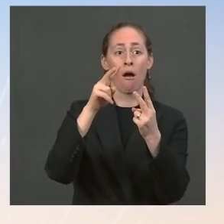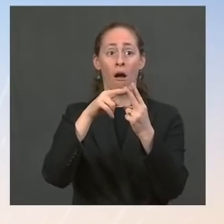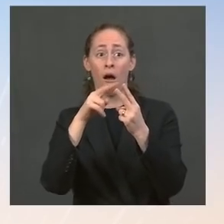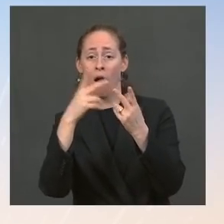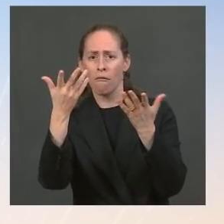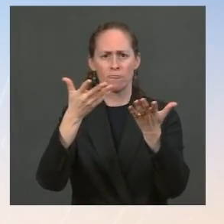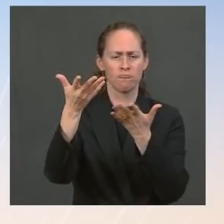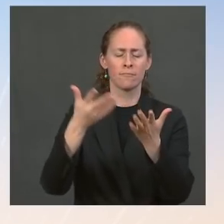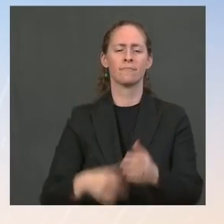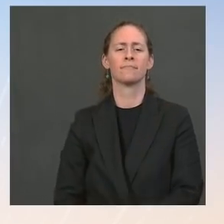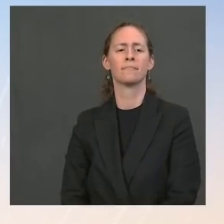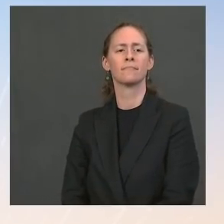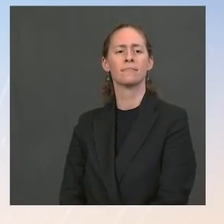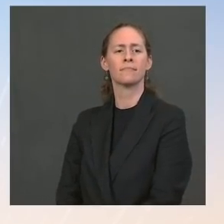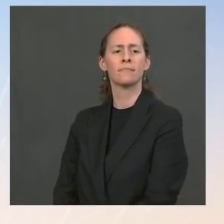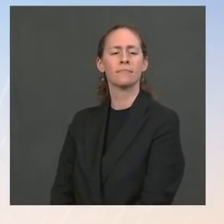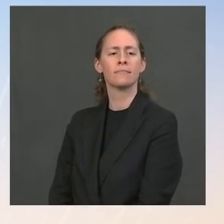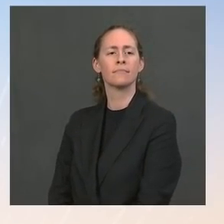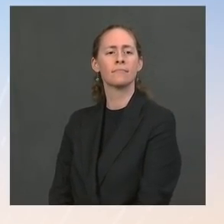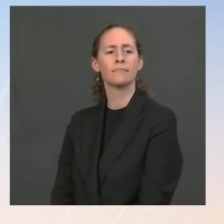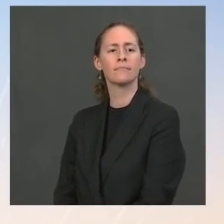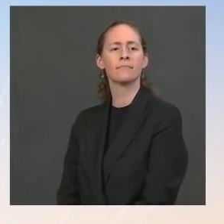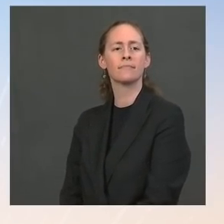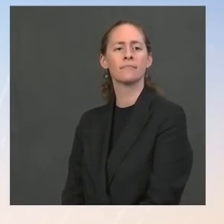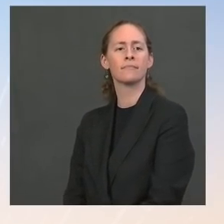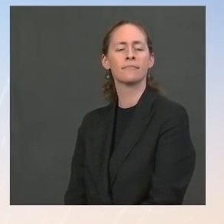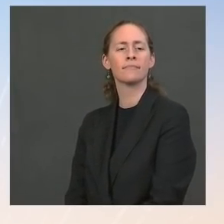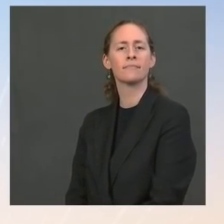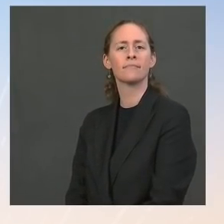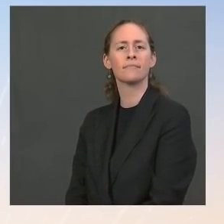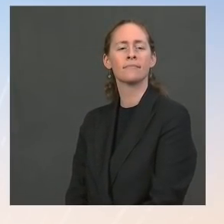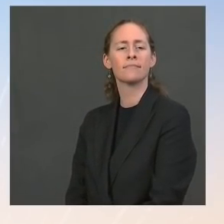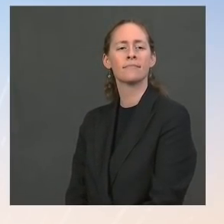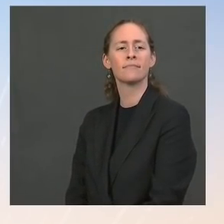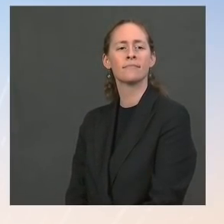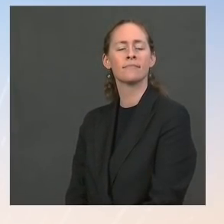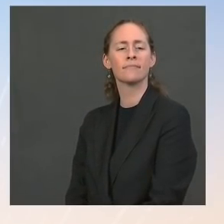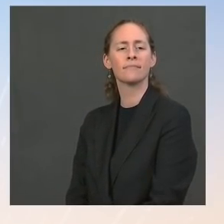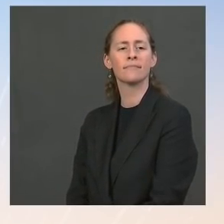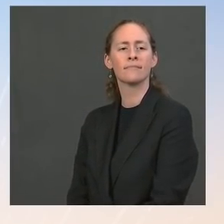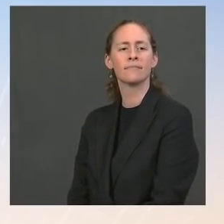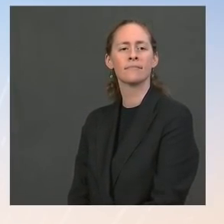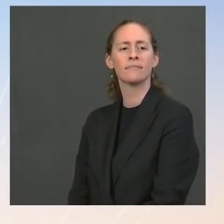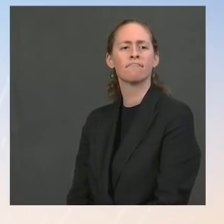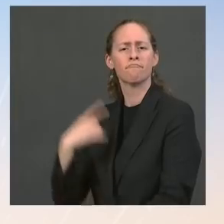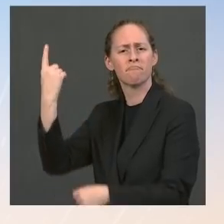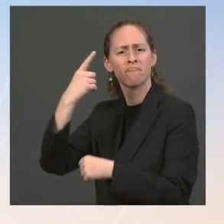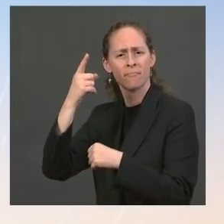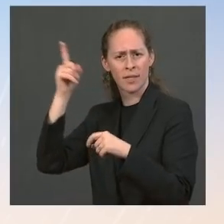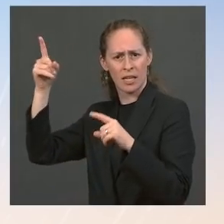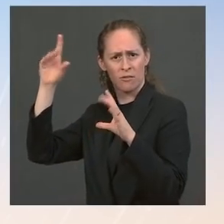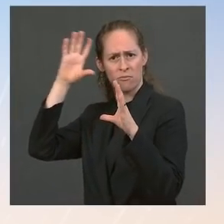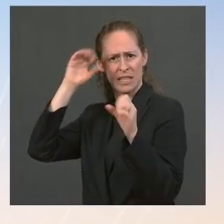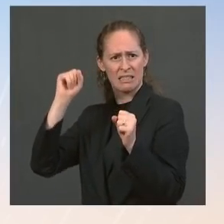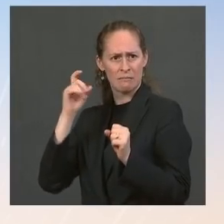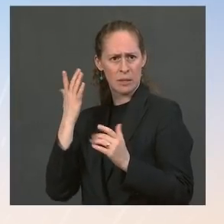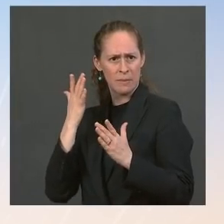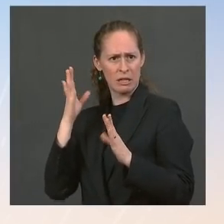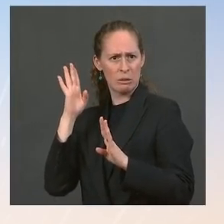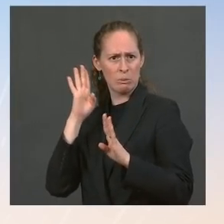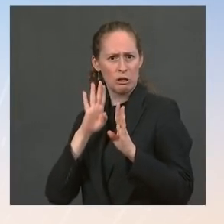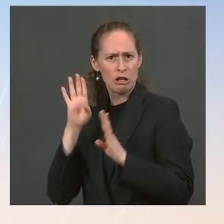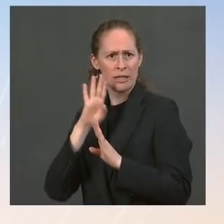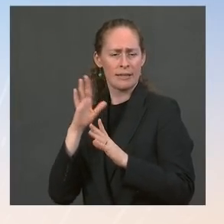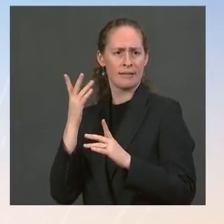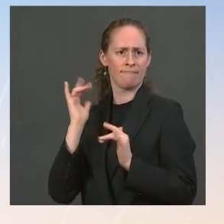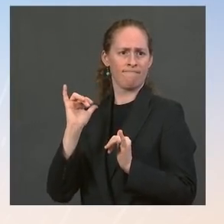what Justin was asking about Sure. decoupling these two, Yeah. is the president worried at all about eroding trust with Republicans